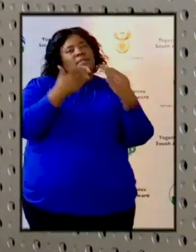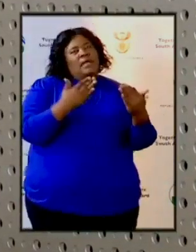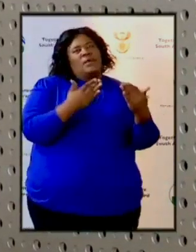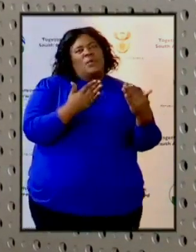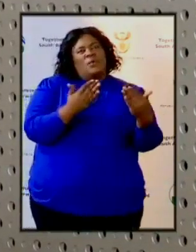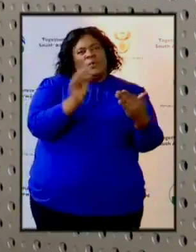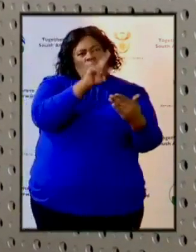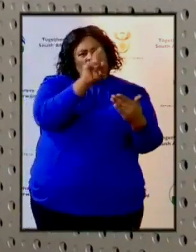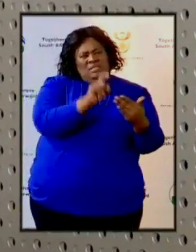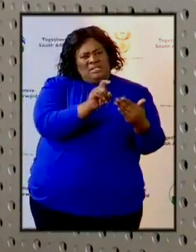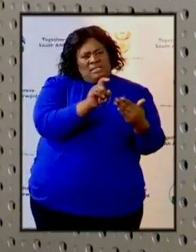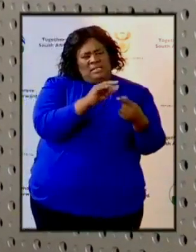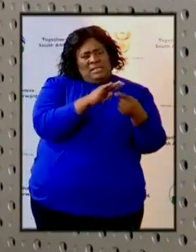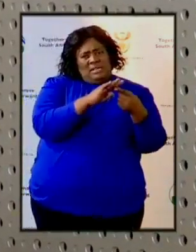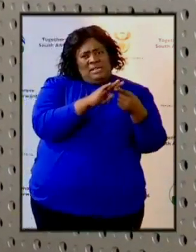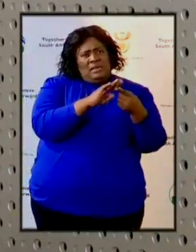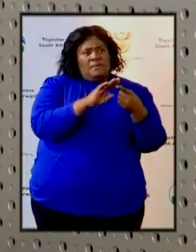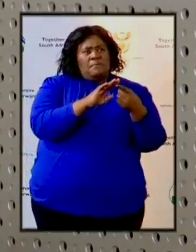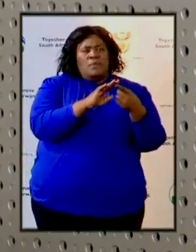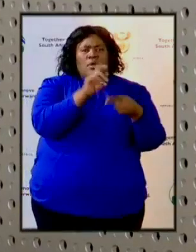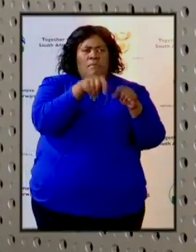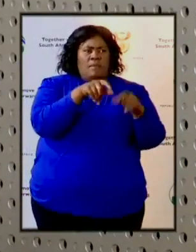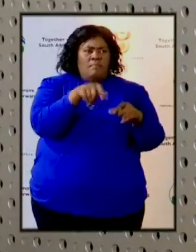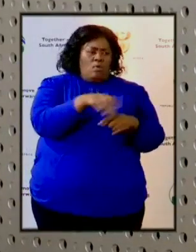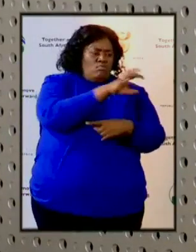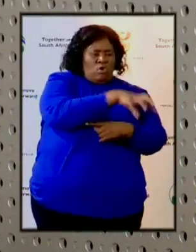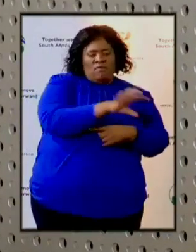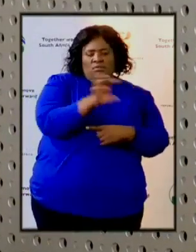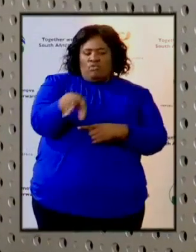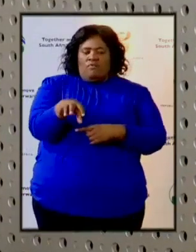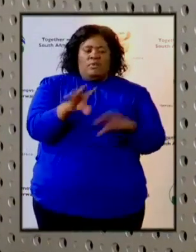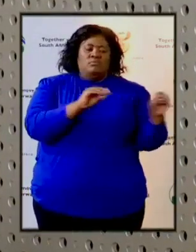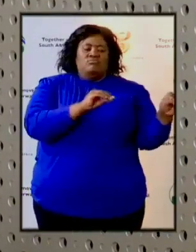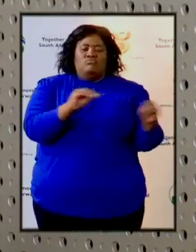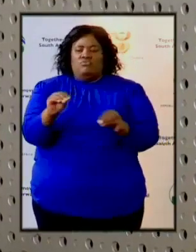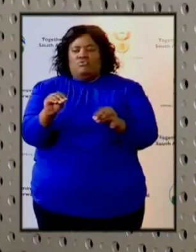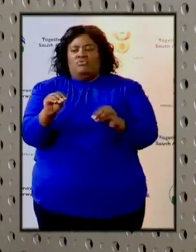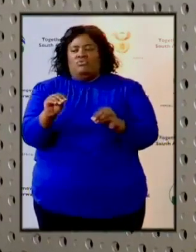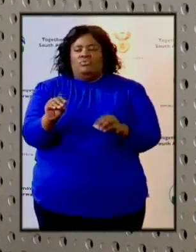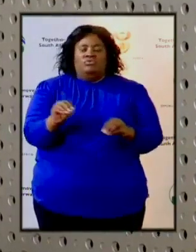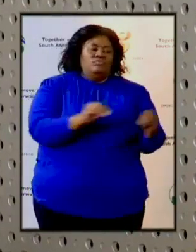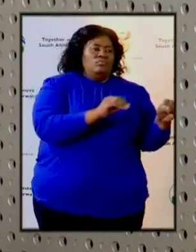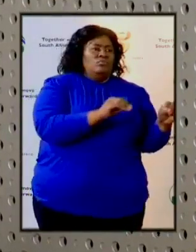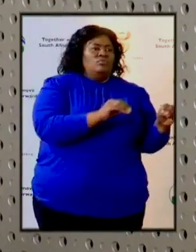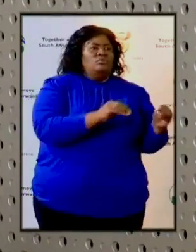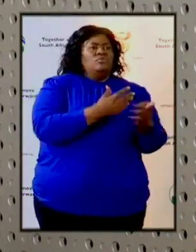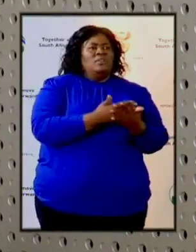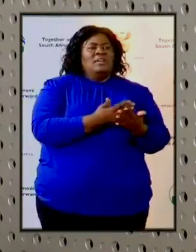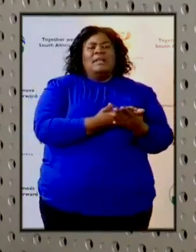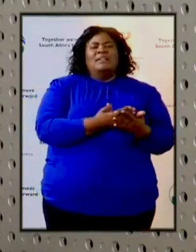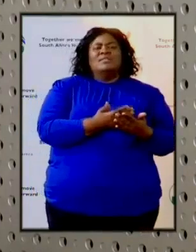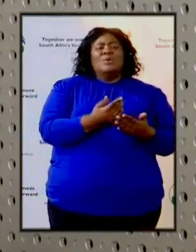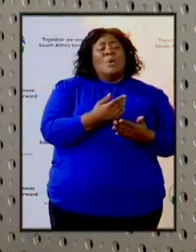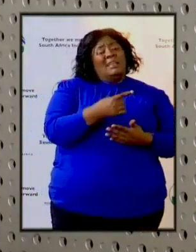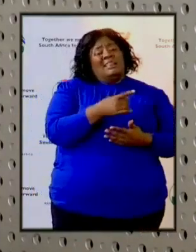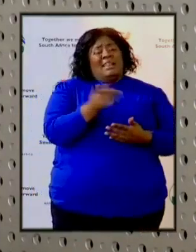about whether when people move from one province to the other, will they not carry the disease